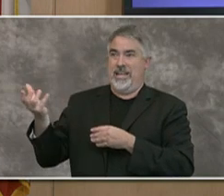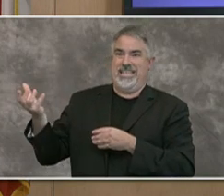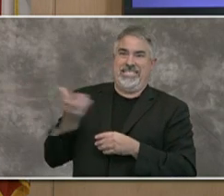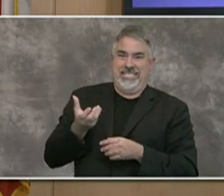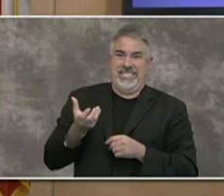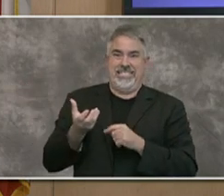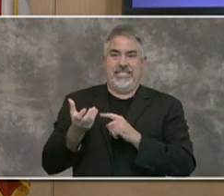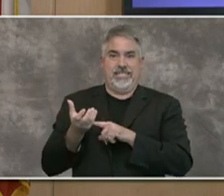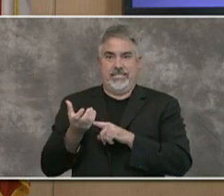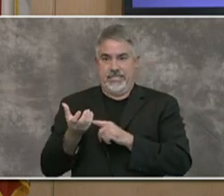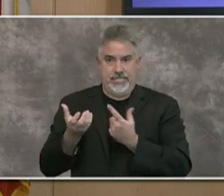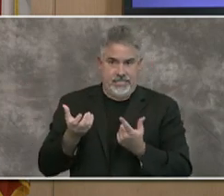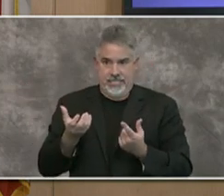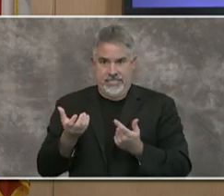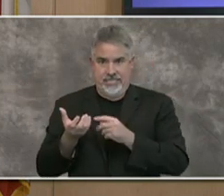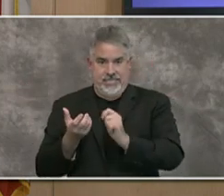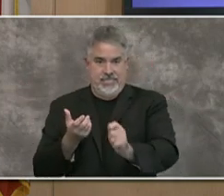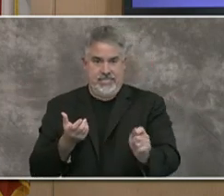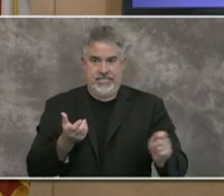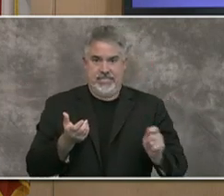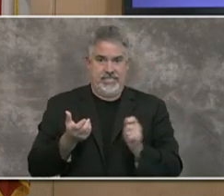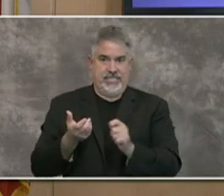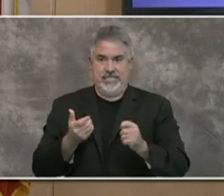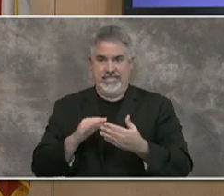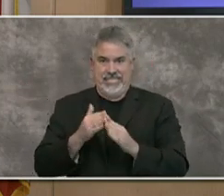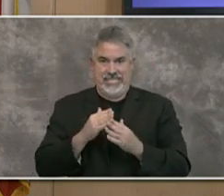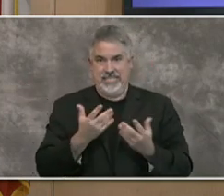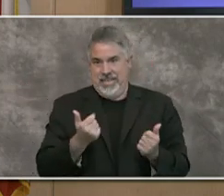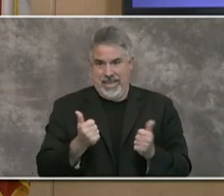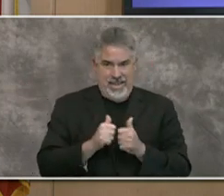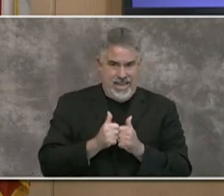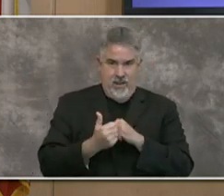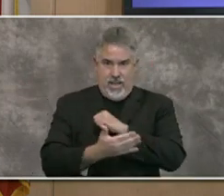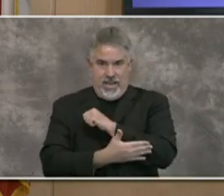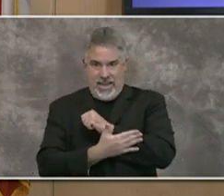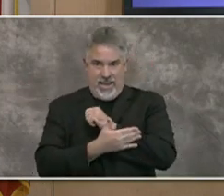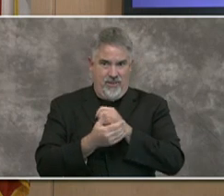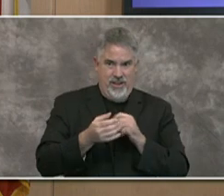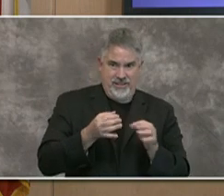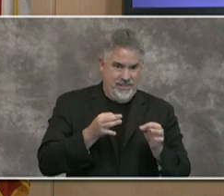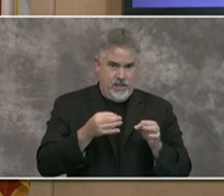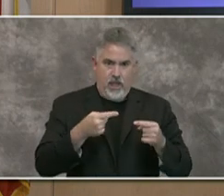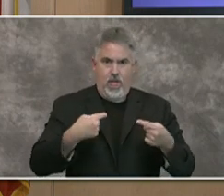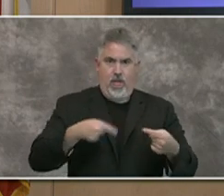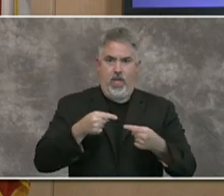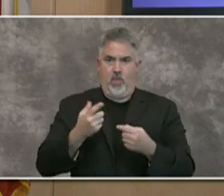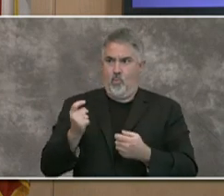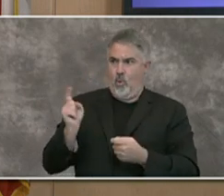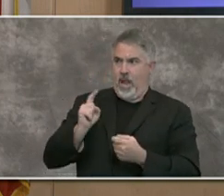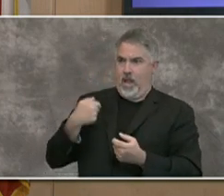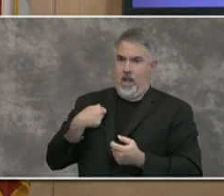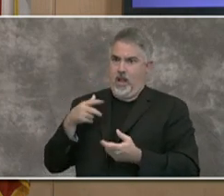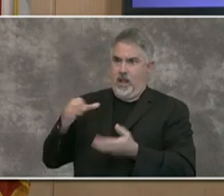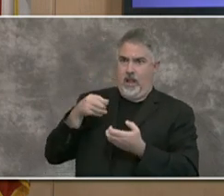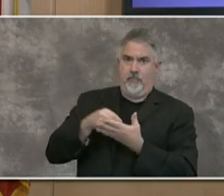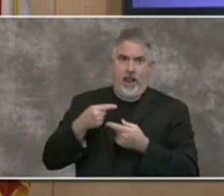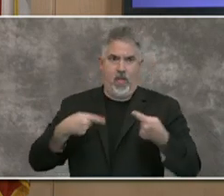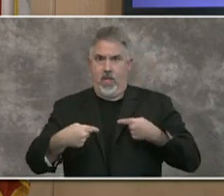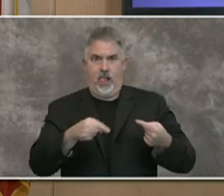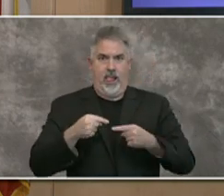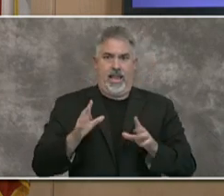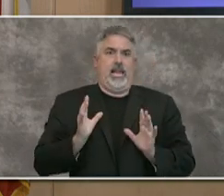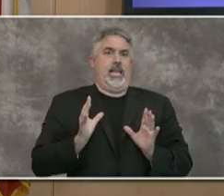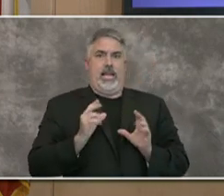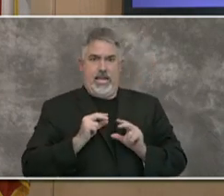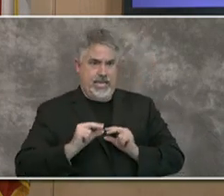allocation of funding, and both the city and the county agreeing the dollar amount in dispute between the two of us, the $25 million, is money